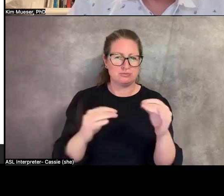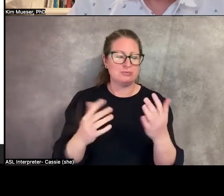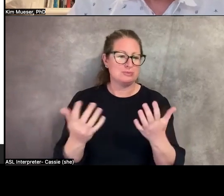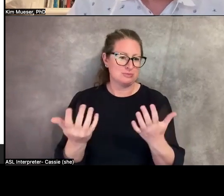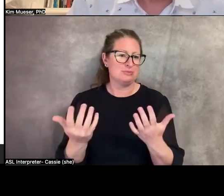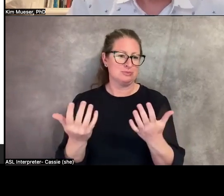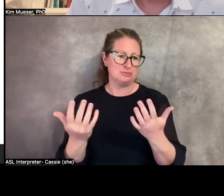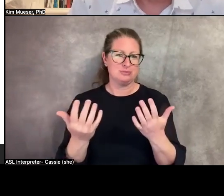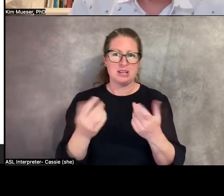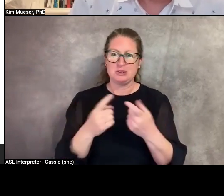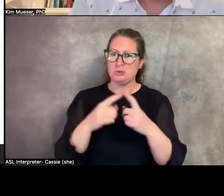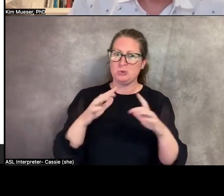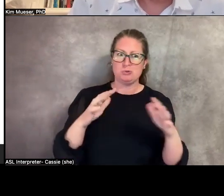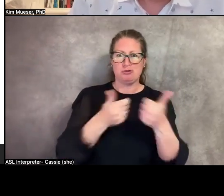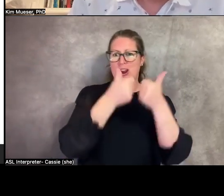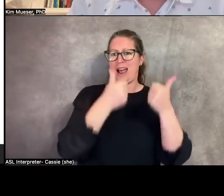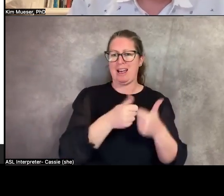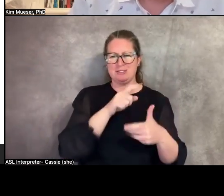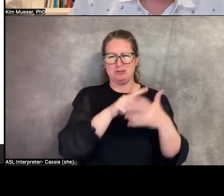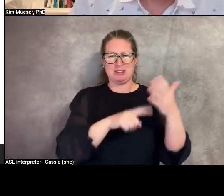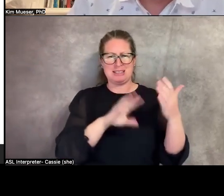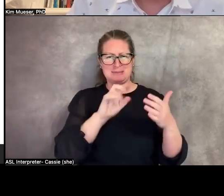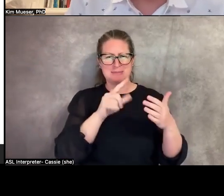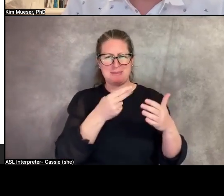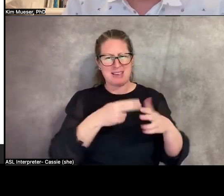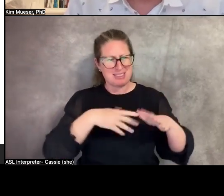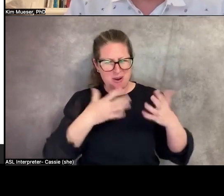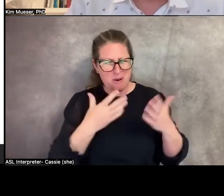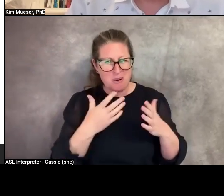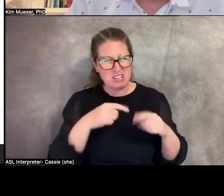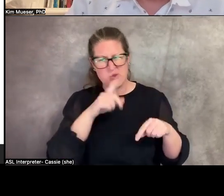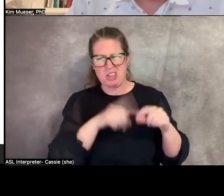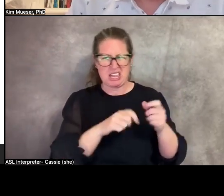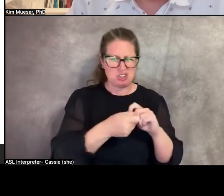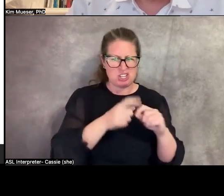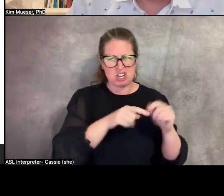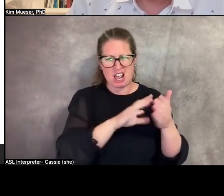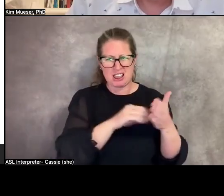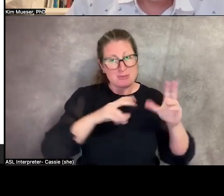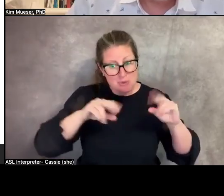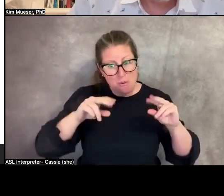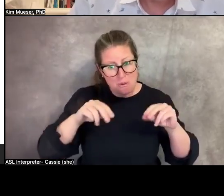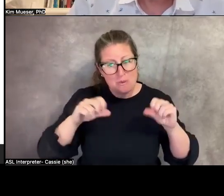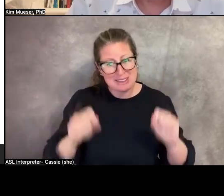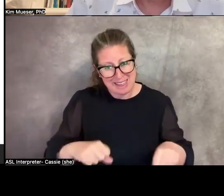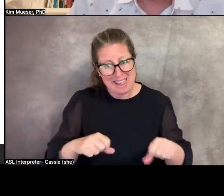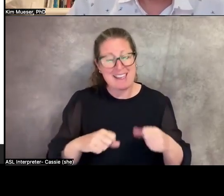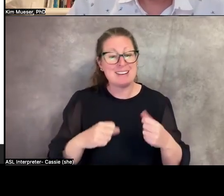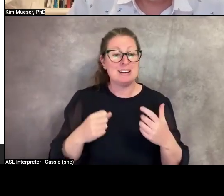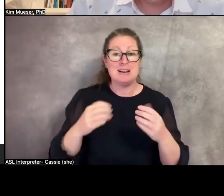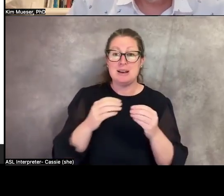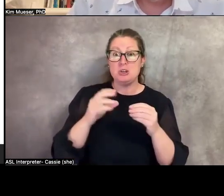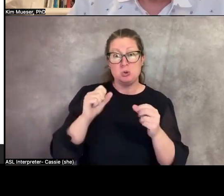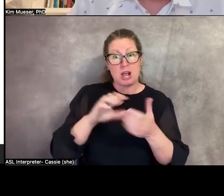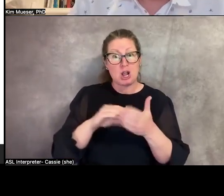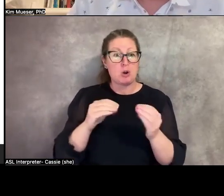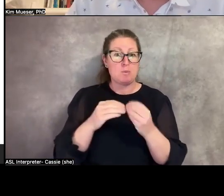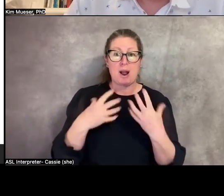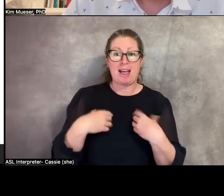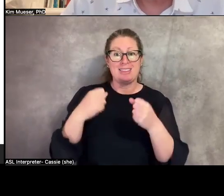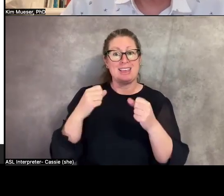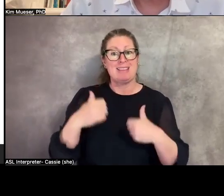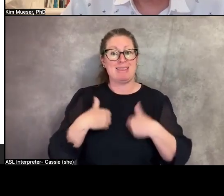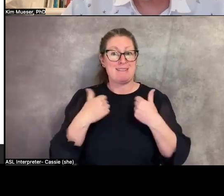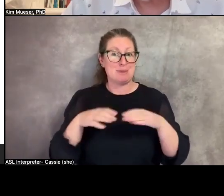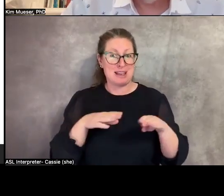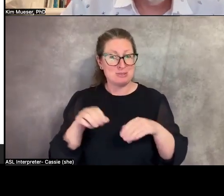to challenging these kind of myths that you can't change, that you can't learn new things, including healthier lifestyle behaviors. Let's go on to the